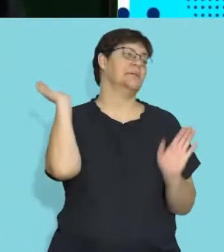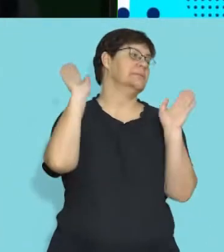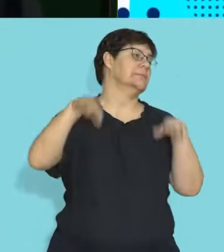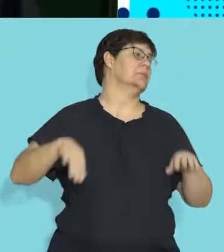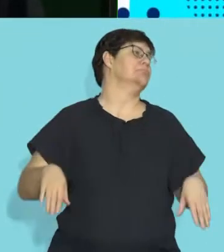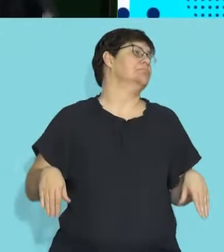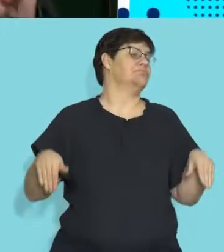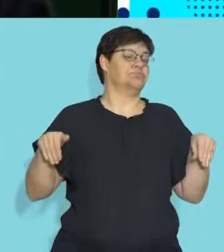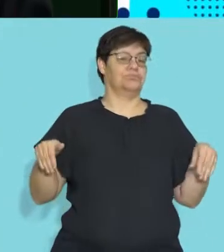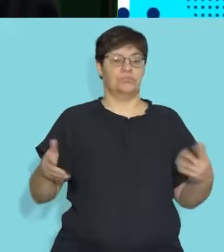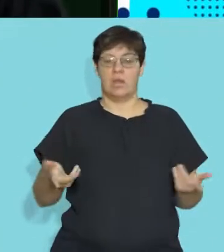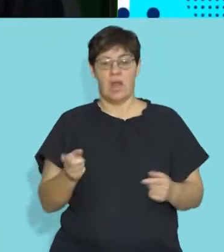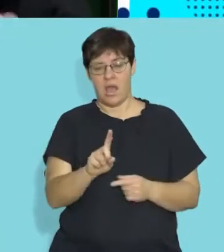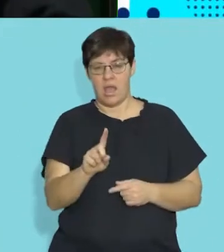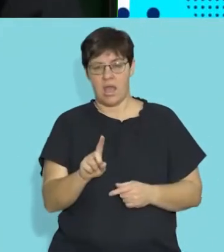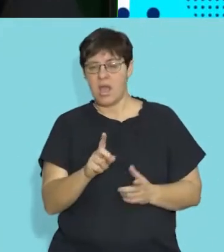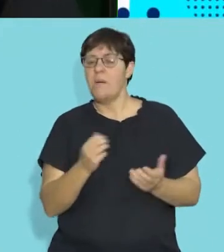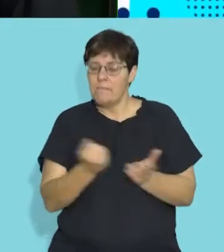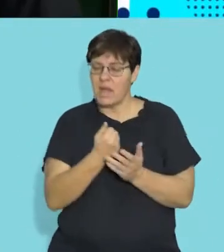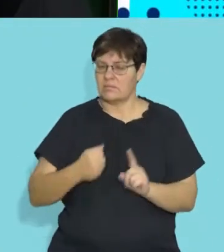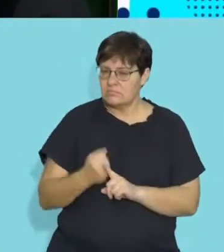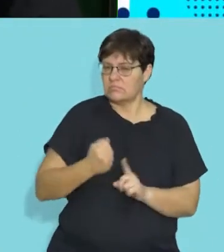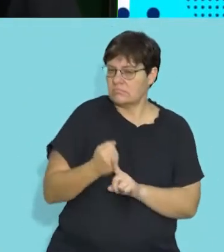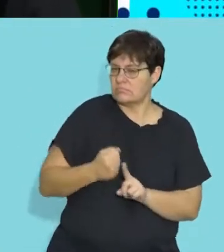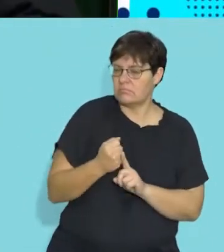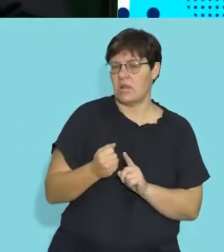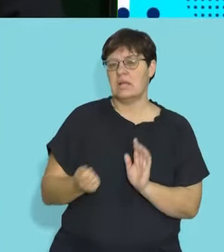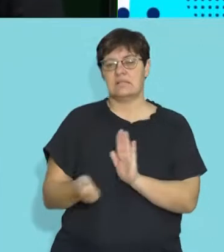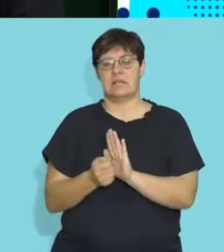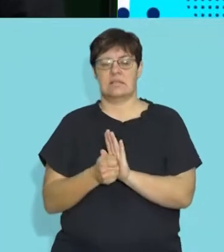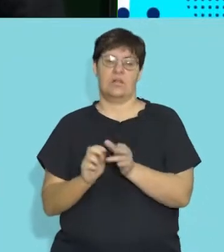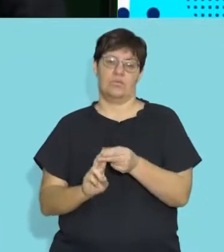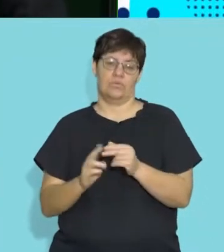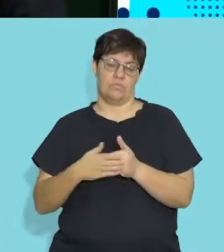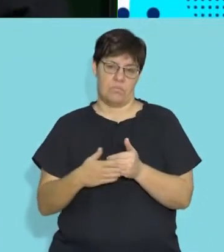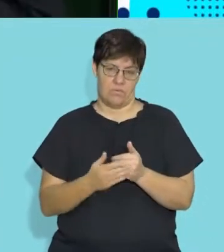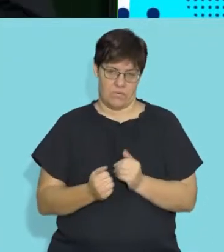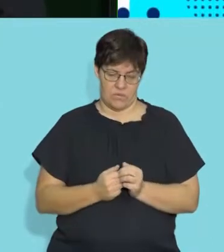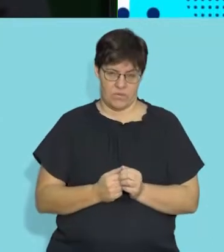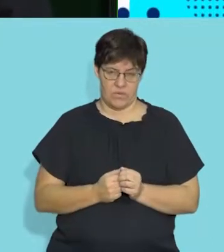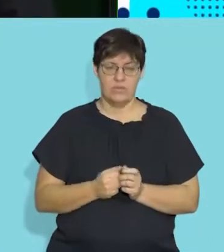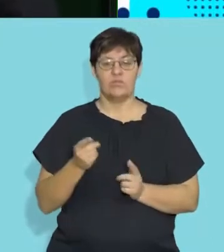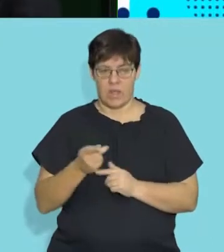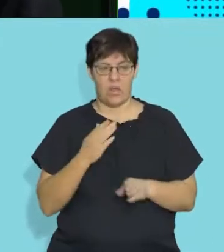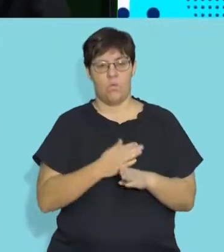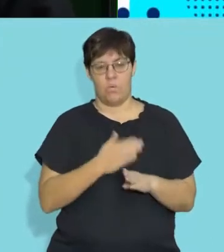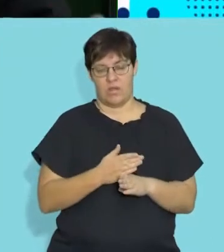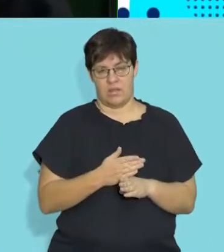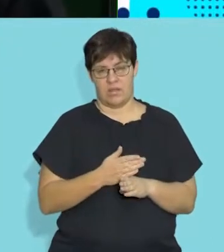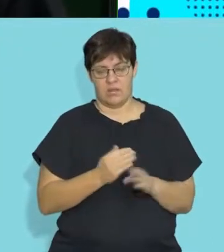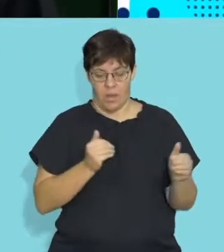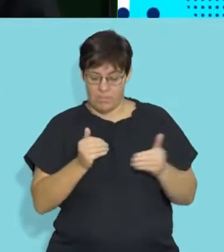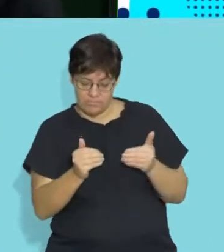enough units being sold. So clearly, you need to put strategies in place where you monitor the salesperson,